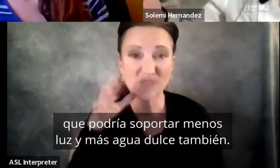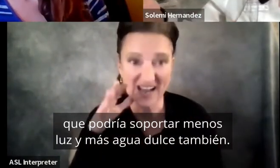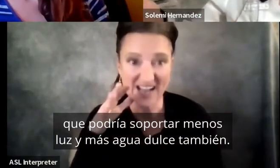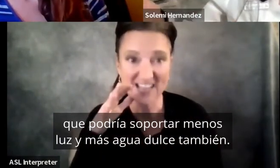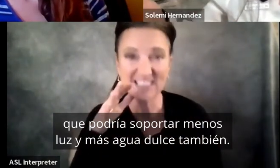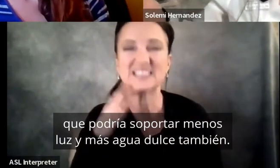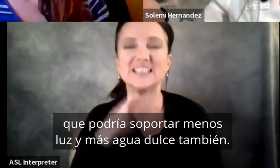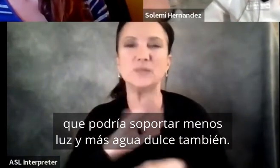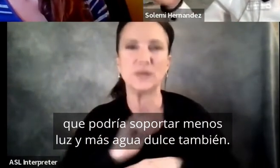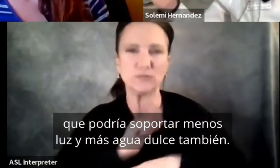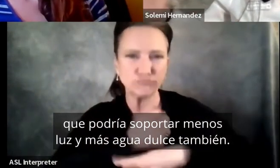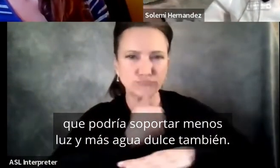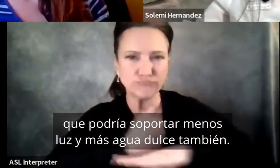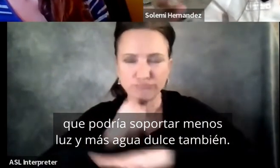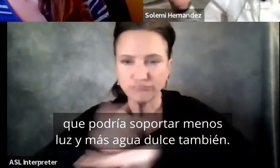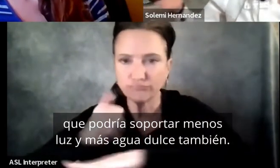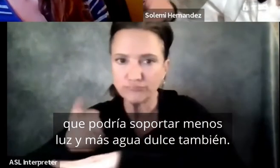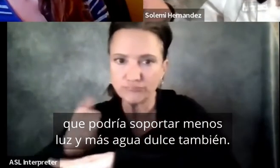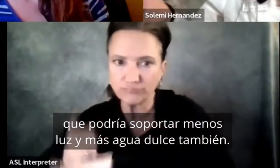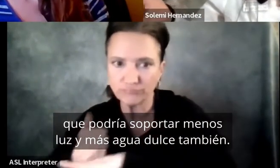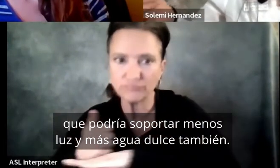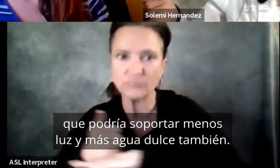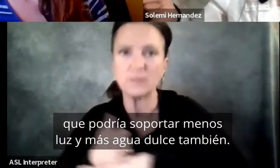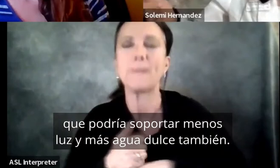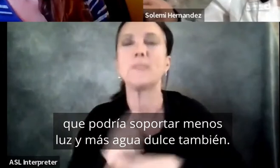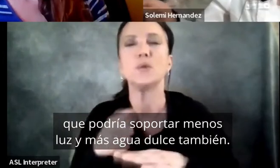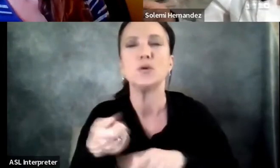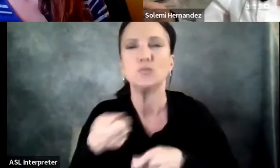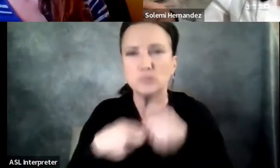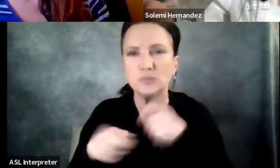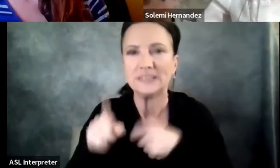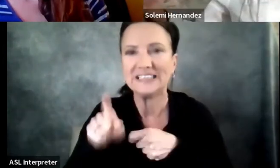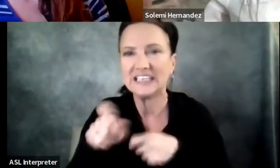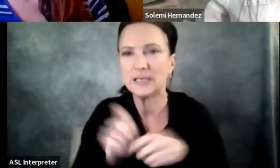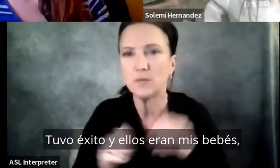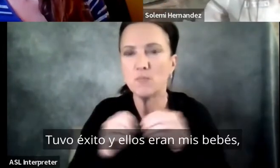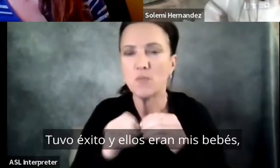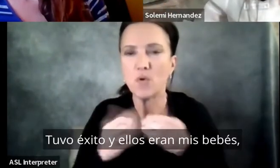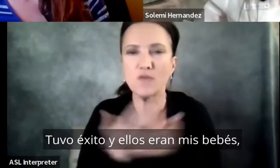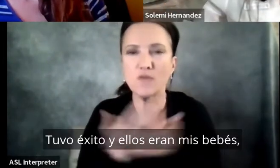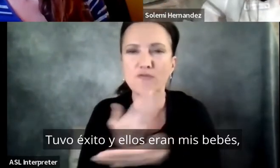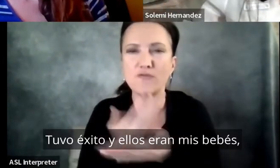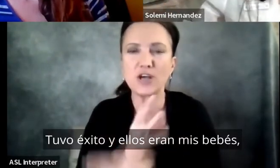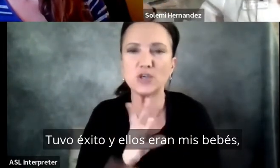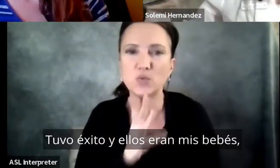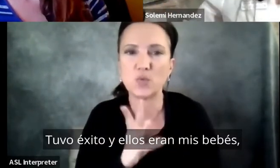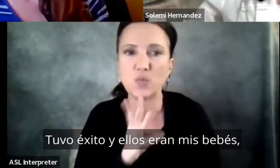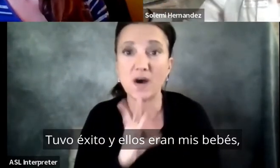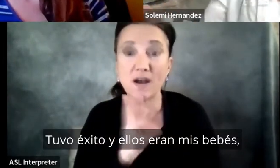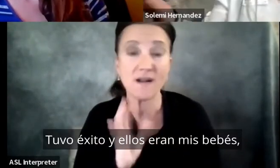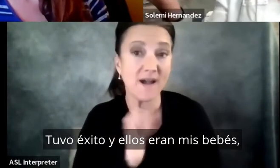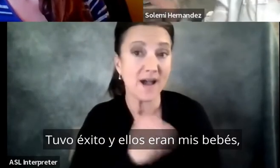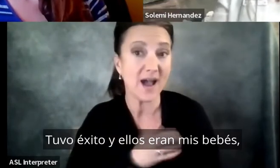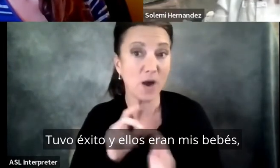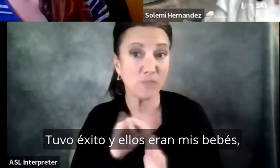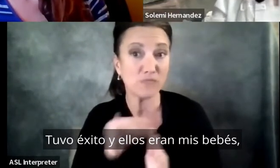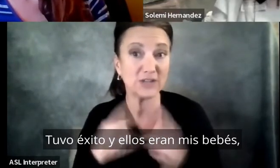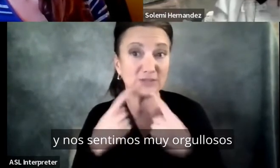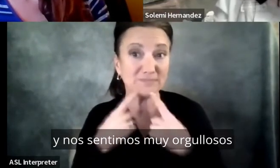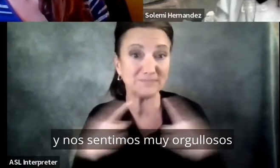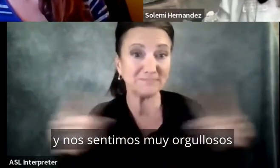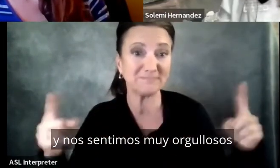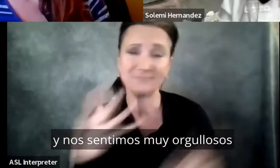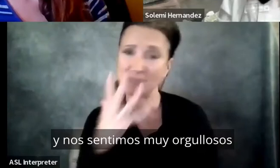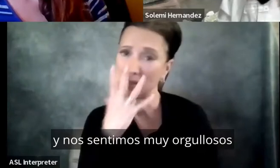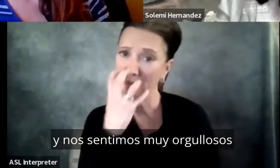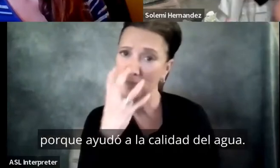less light and more fresh water too. it was successful, and they were my babies, and